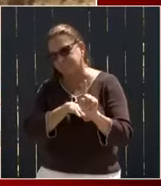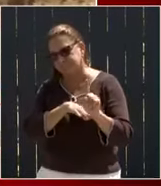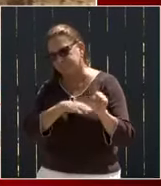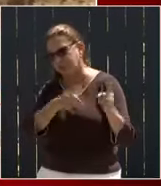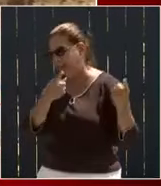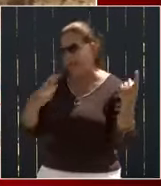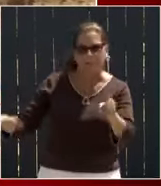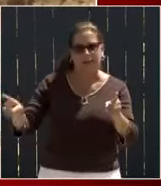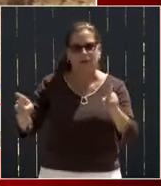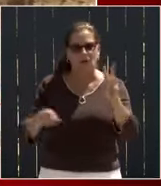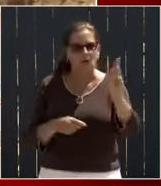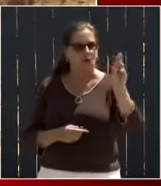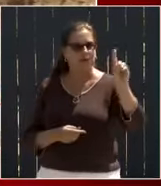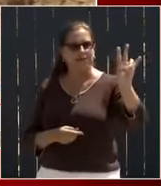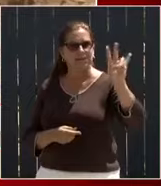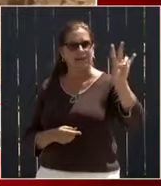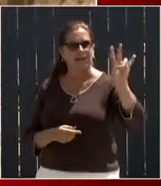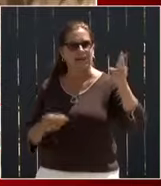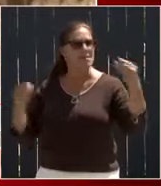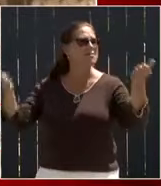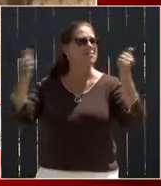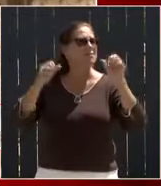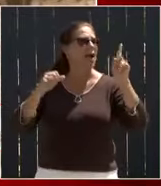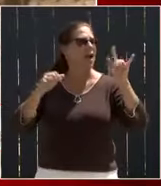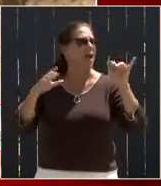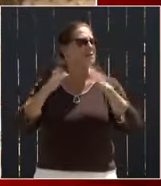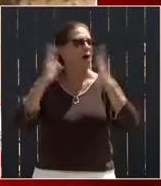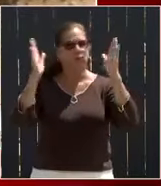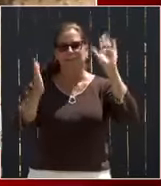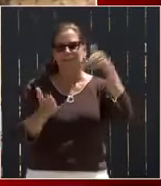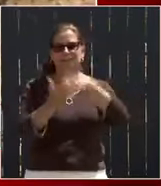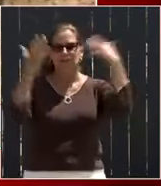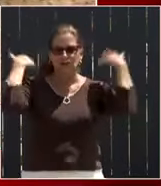home of the Skyland Town Center. Thank you.